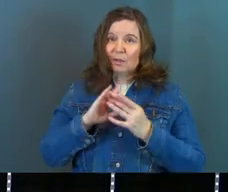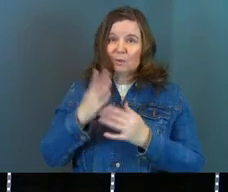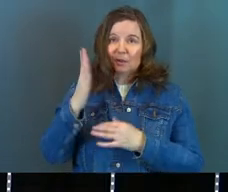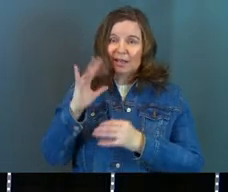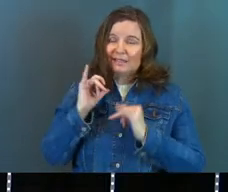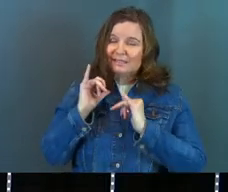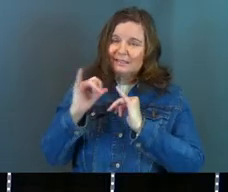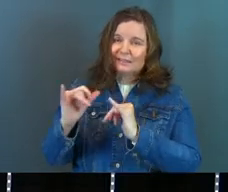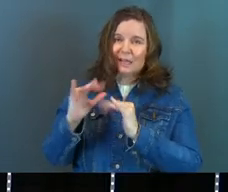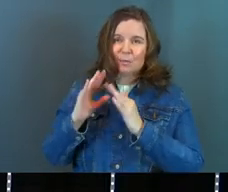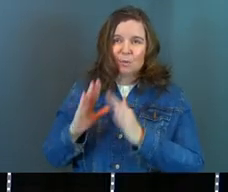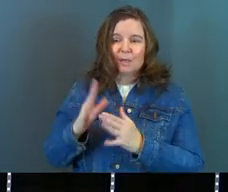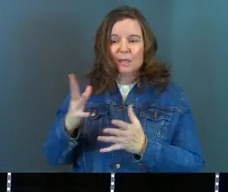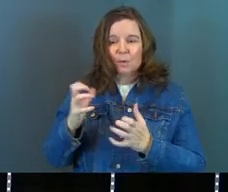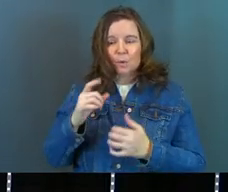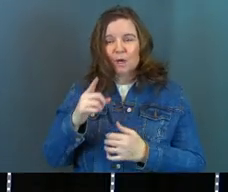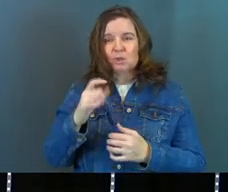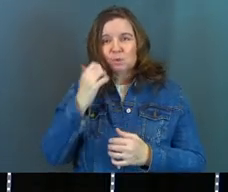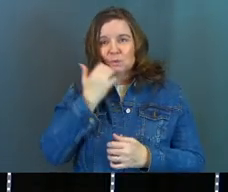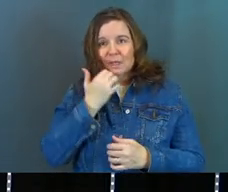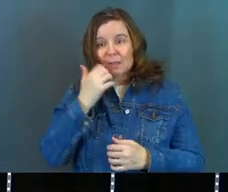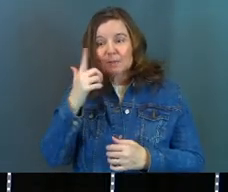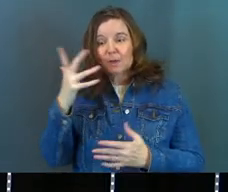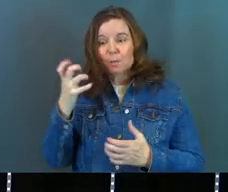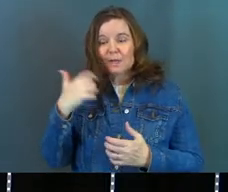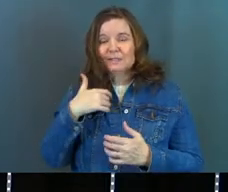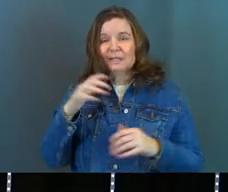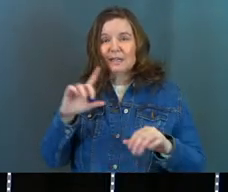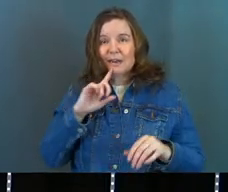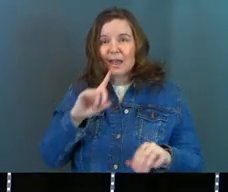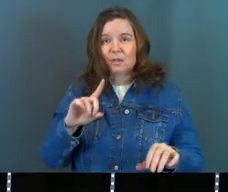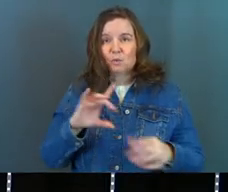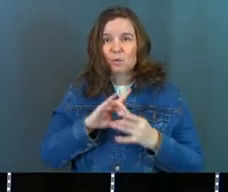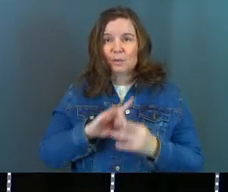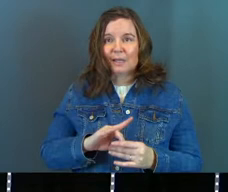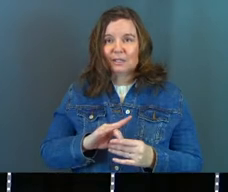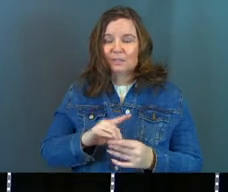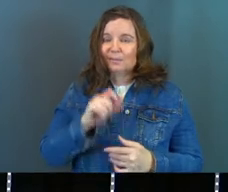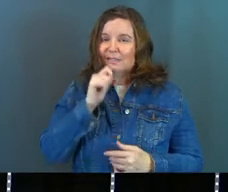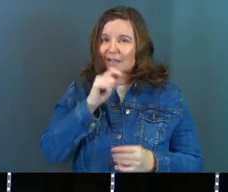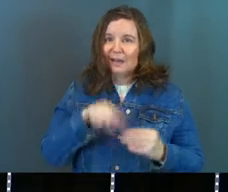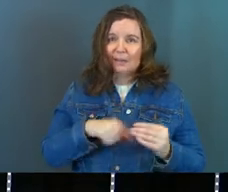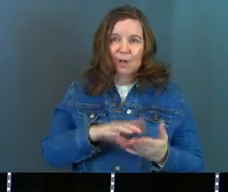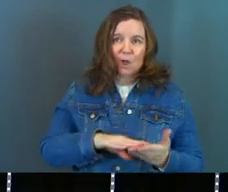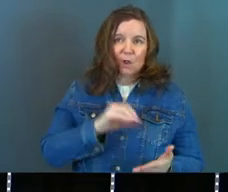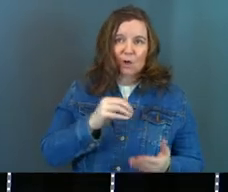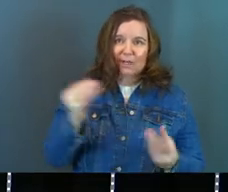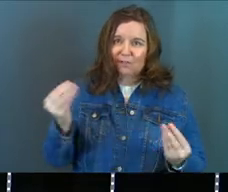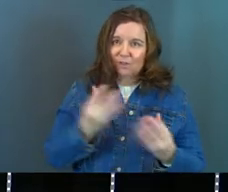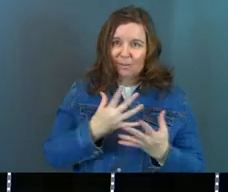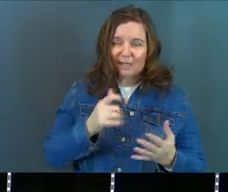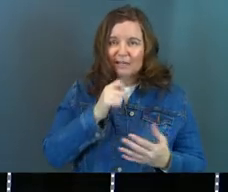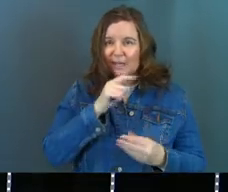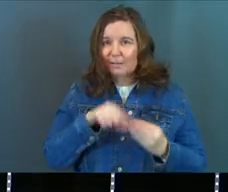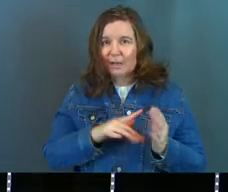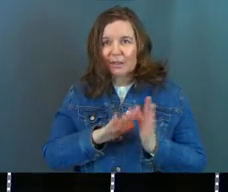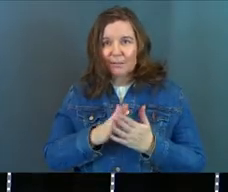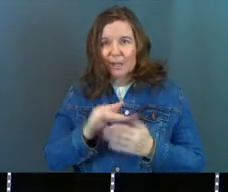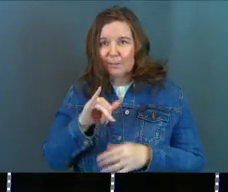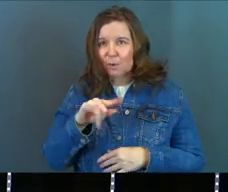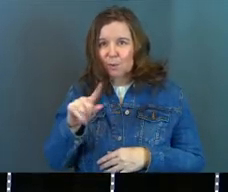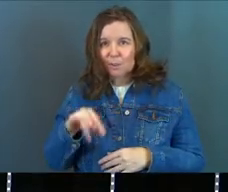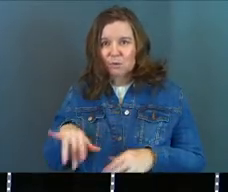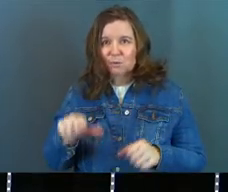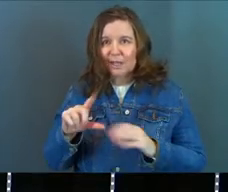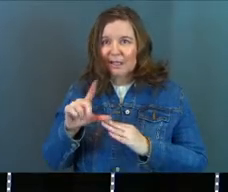relationship with God is the same way. He wants you daily because he wants an actual relationship. It's not about learning information. It's not about the Bible quiz